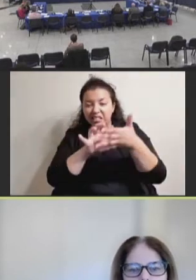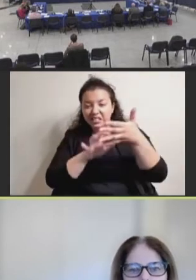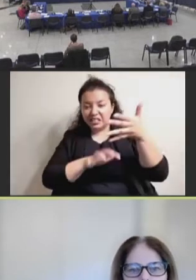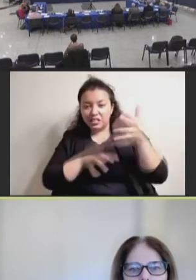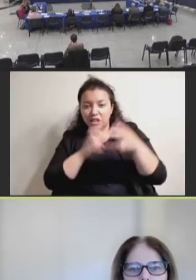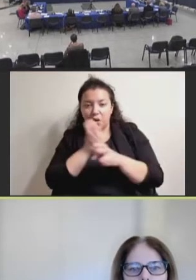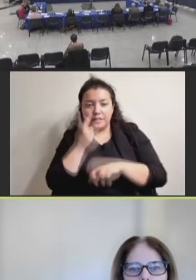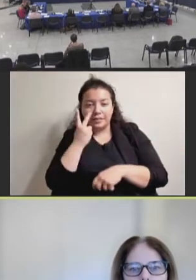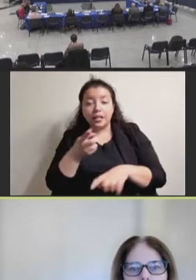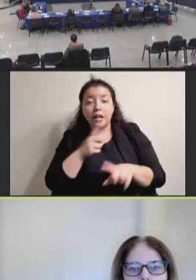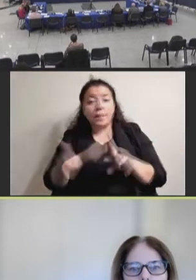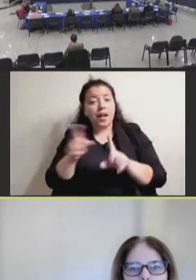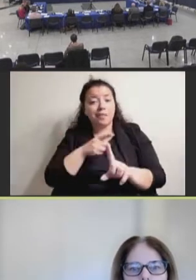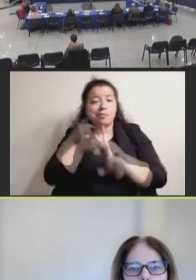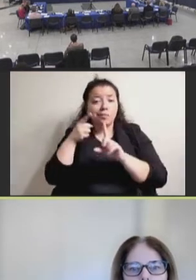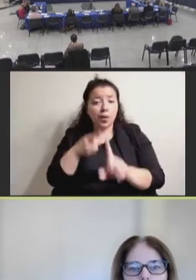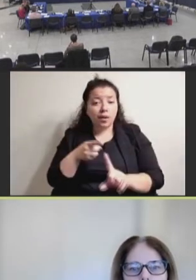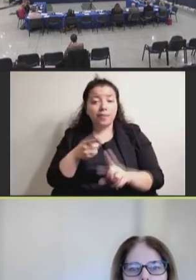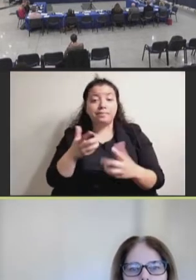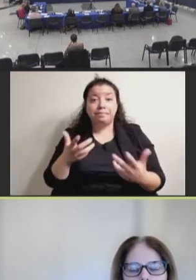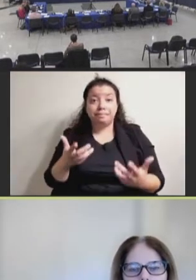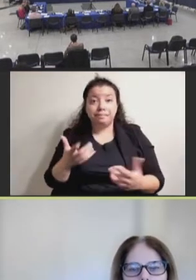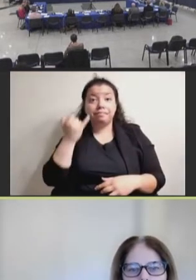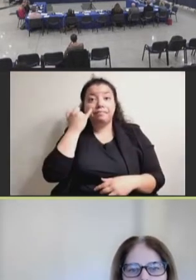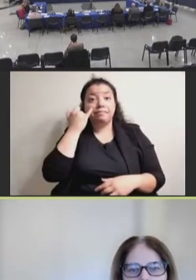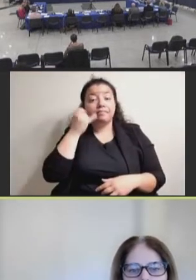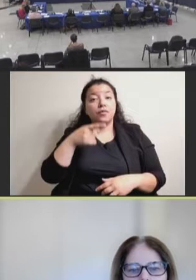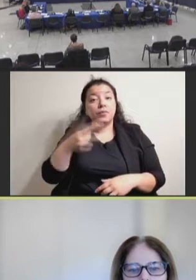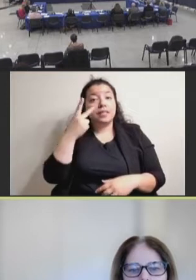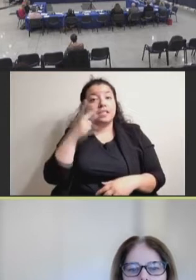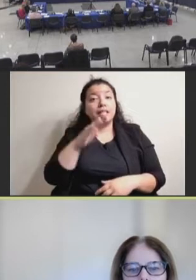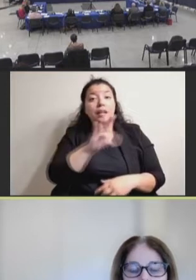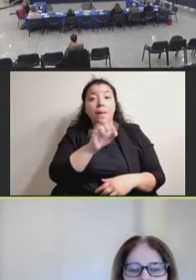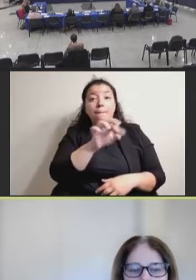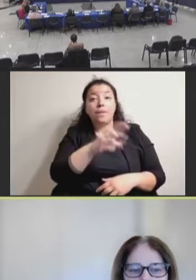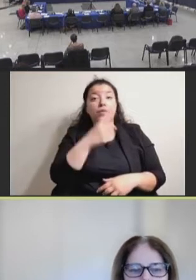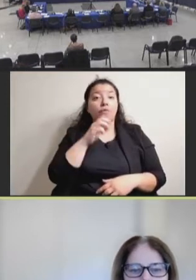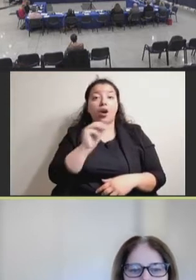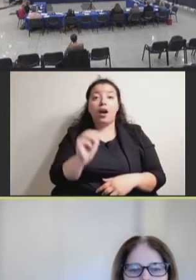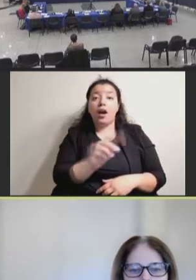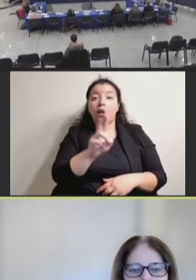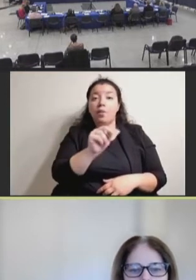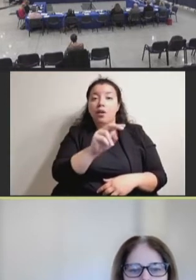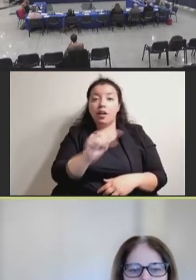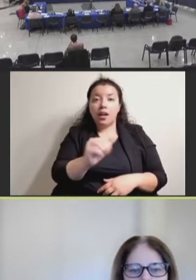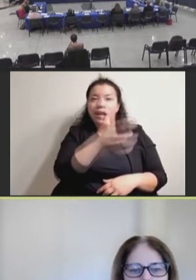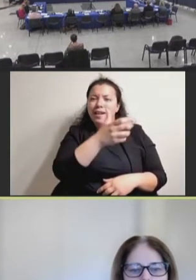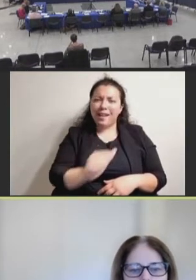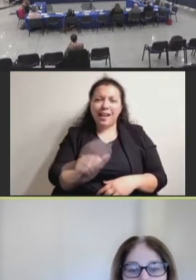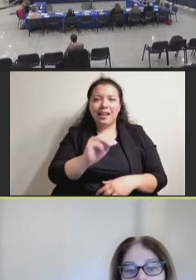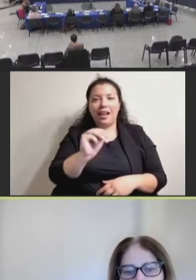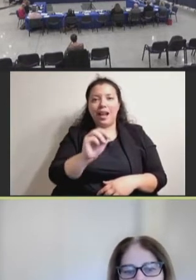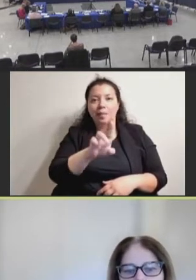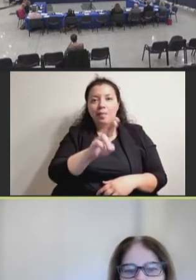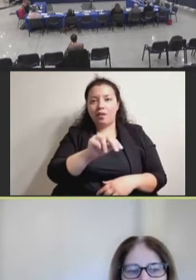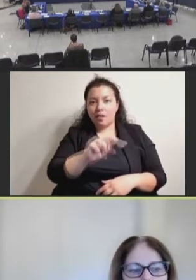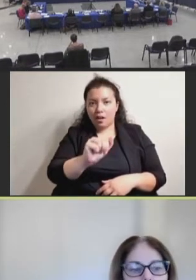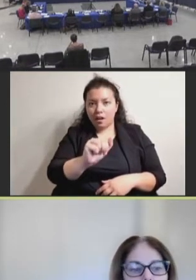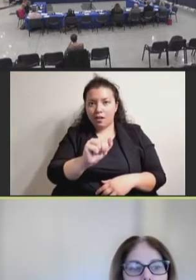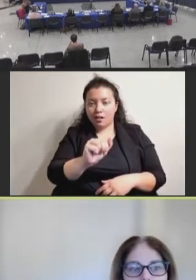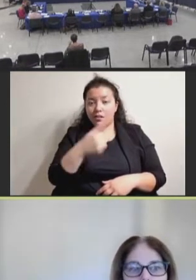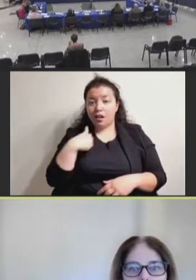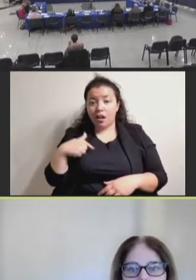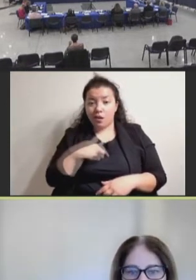take-home message really is when you look at after the booster dose of any mRNA vaccine following any mRNA vaccine, and that you can see that we did signal